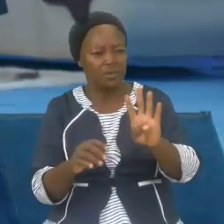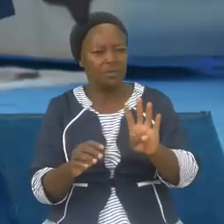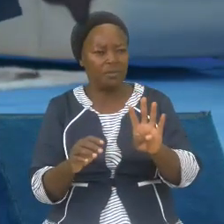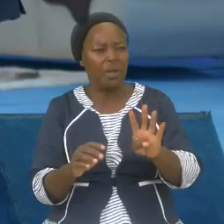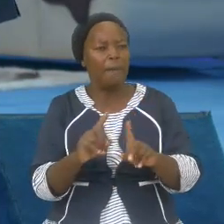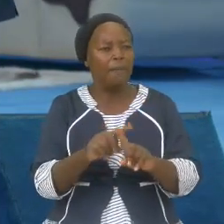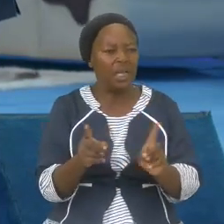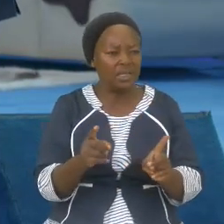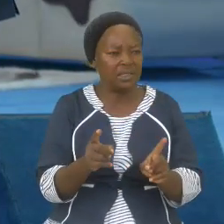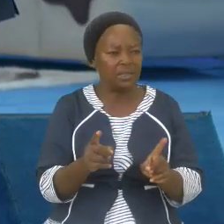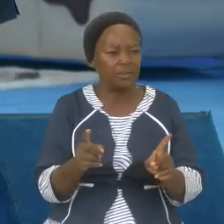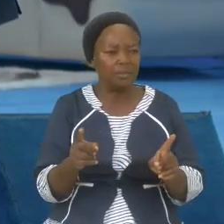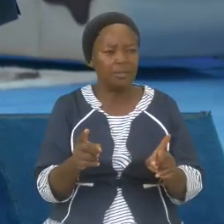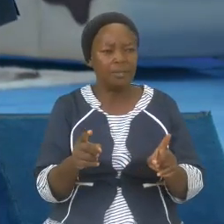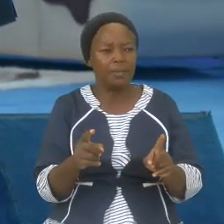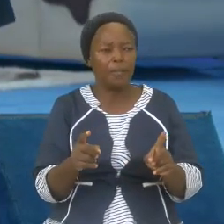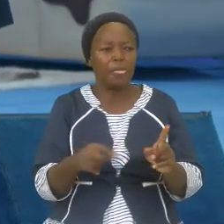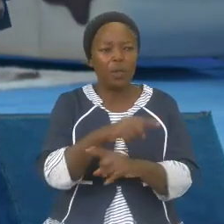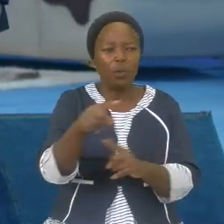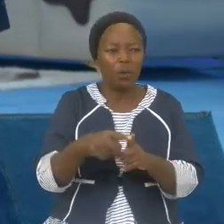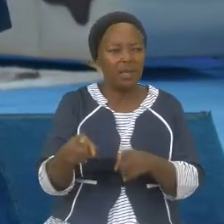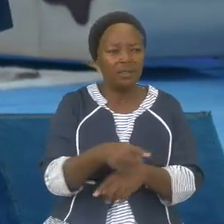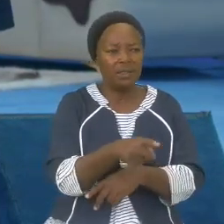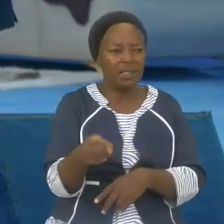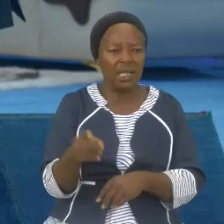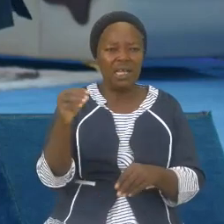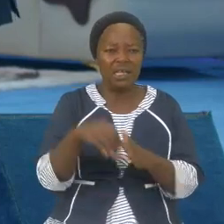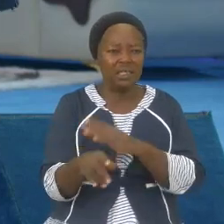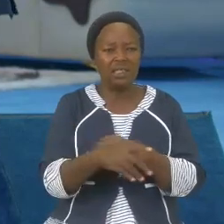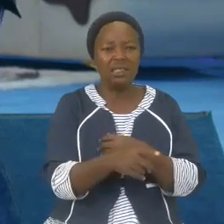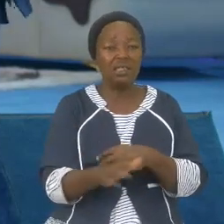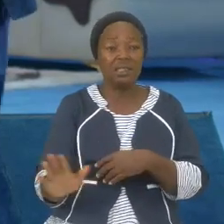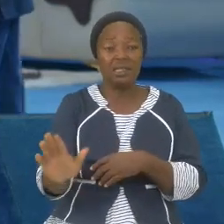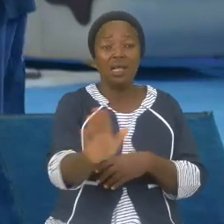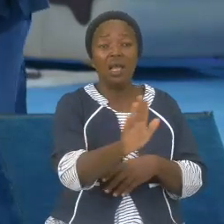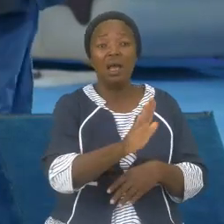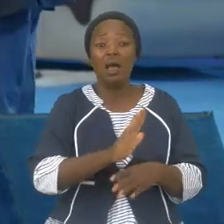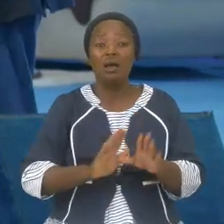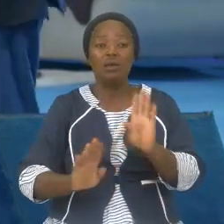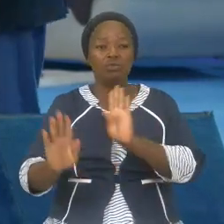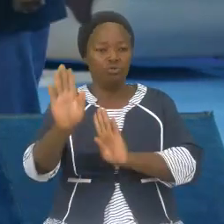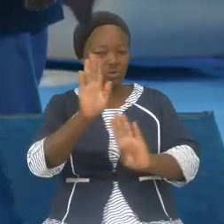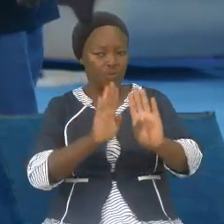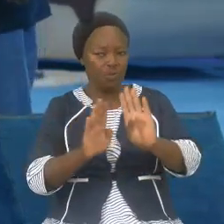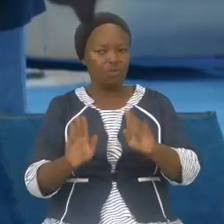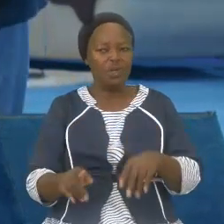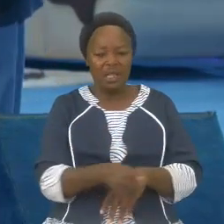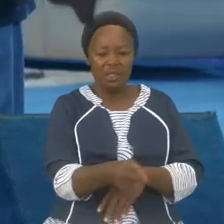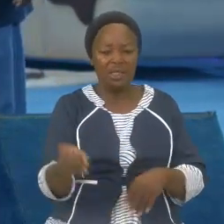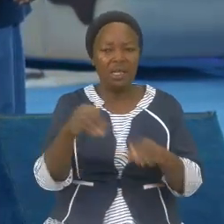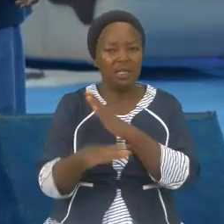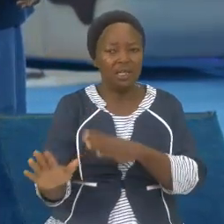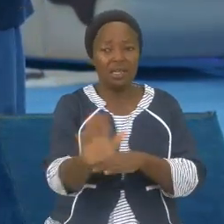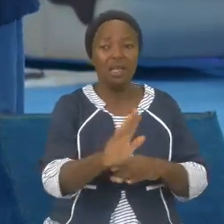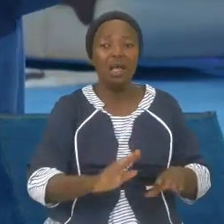but when they in their trouble, they in their trouble, because we